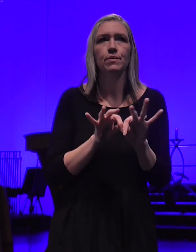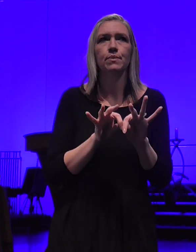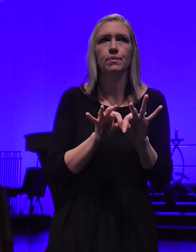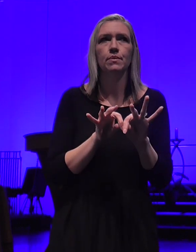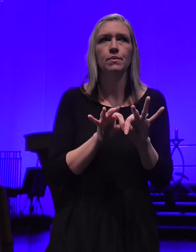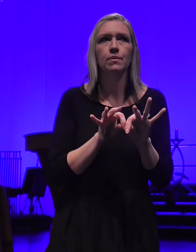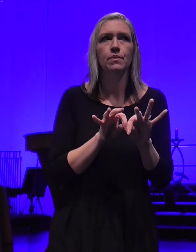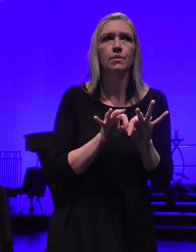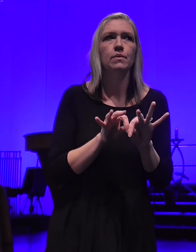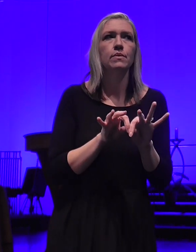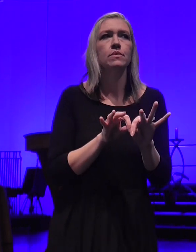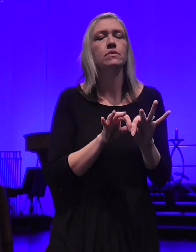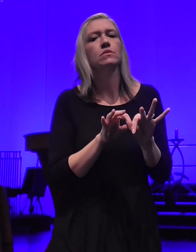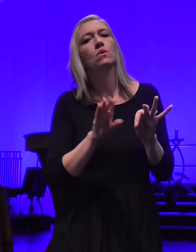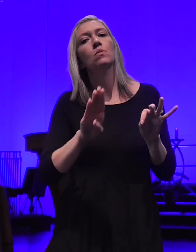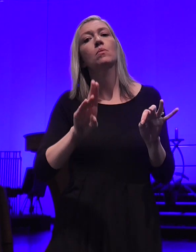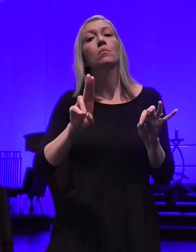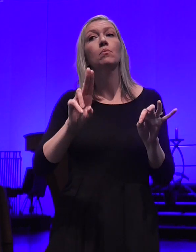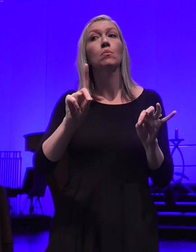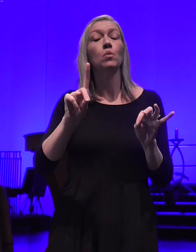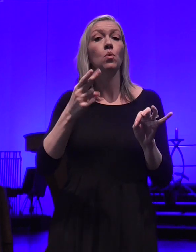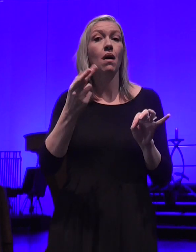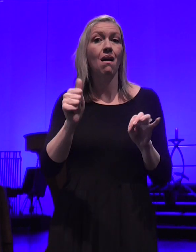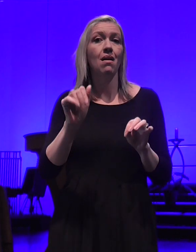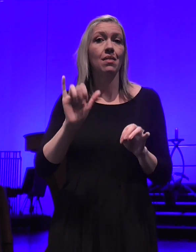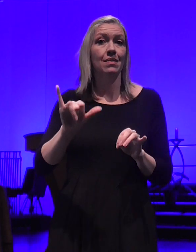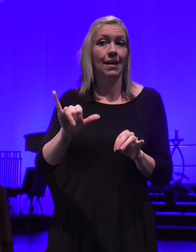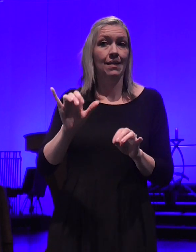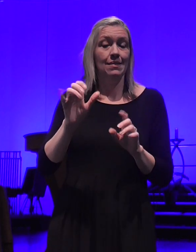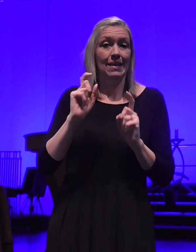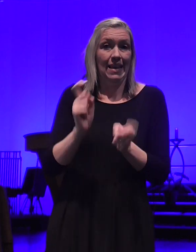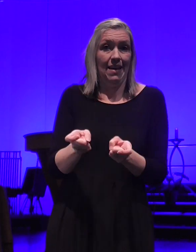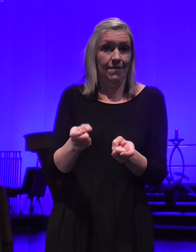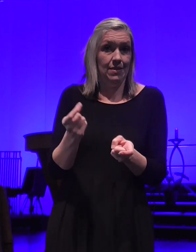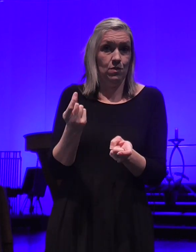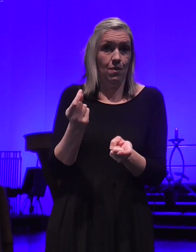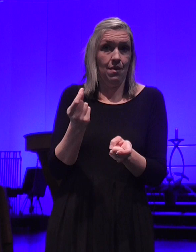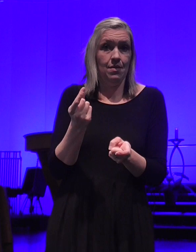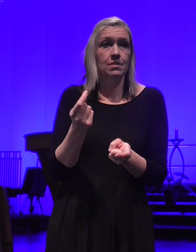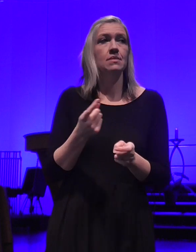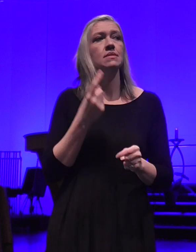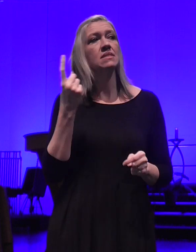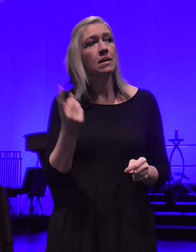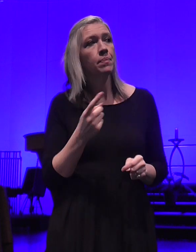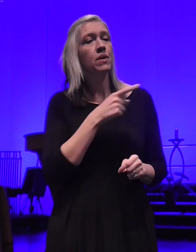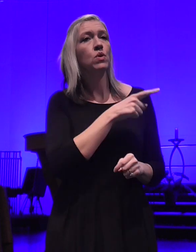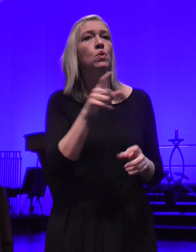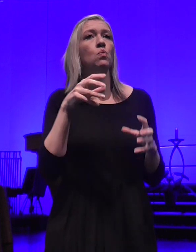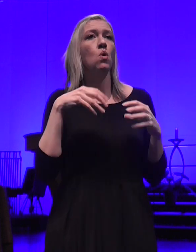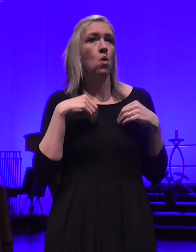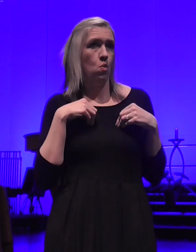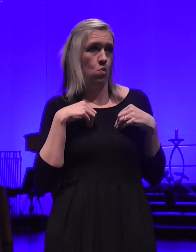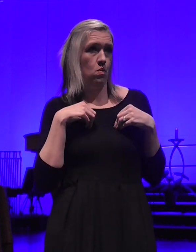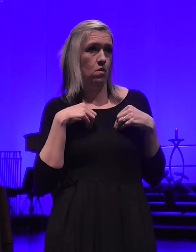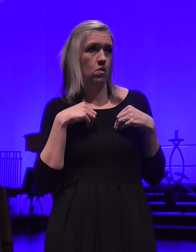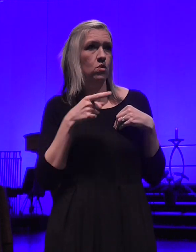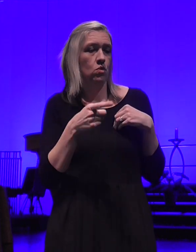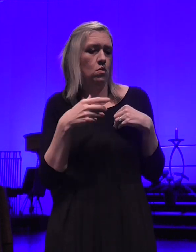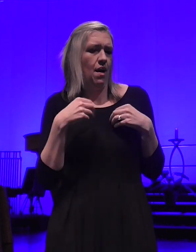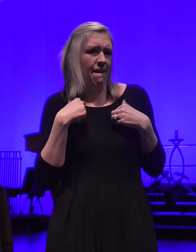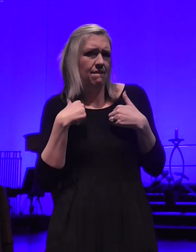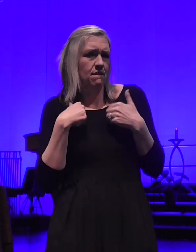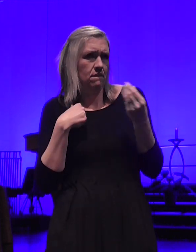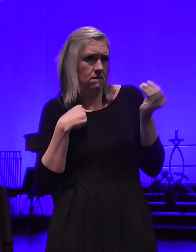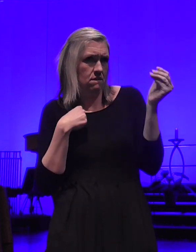And so the Buddha's gift is this. It's something that you own, that belongs to you,